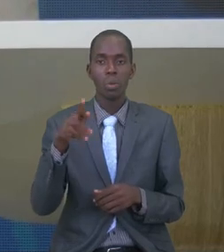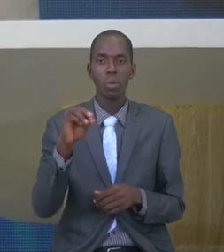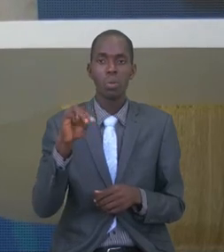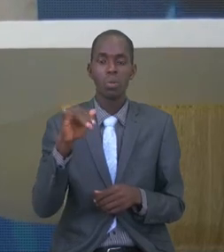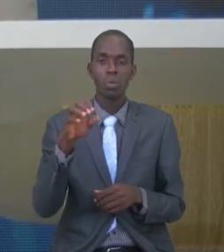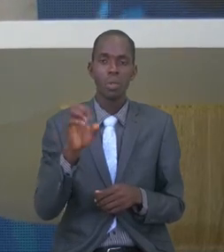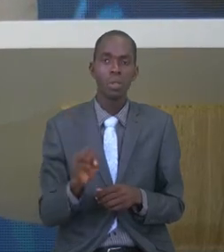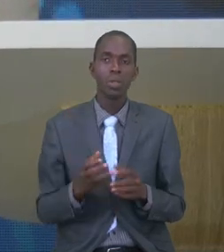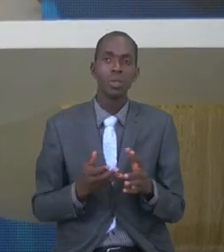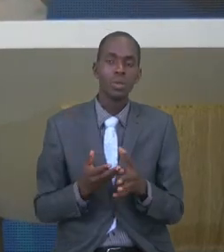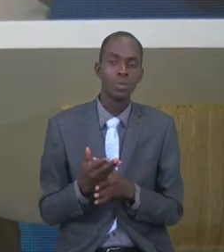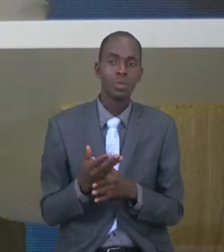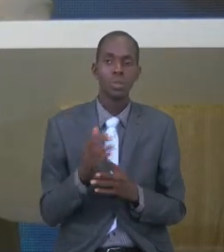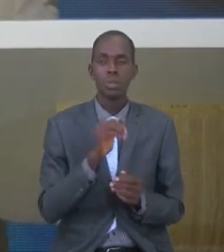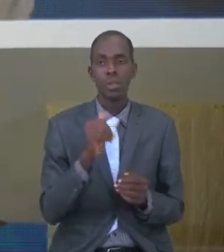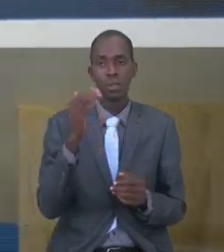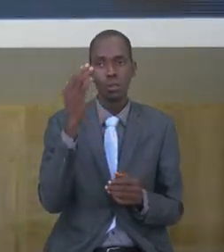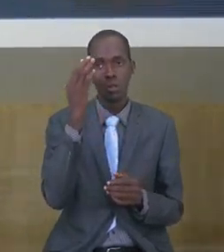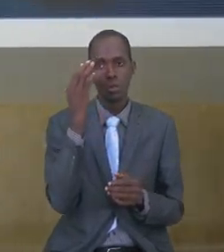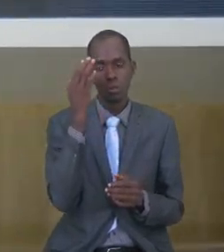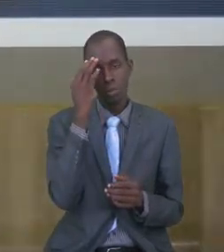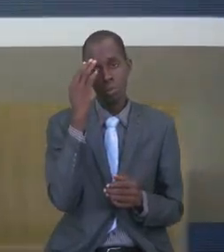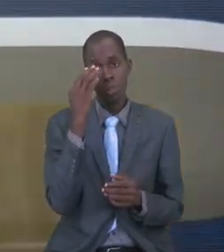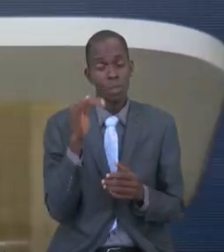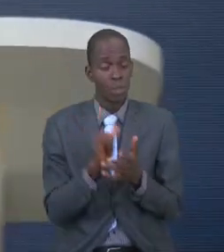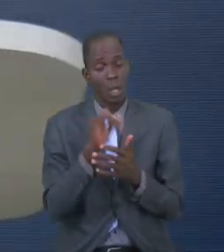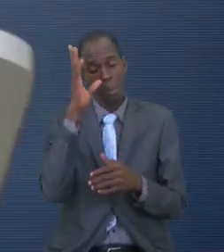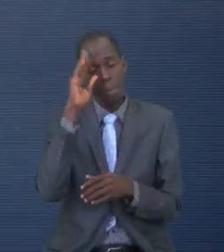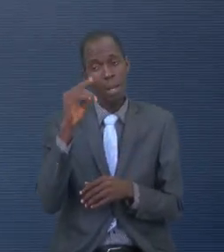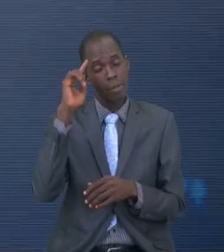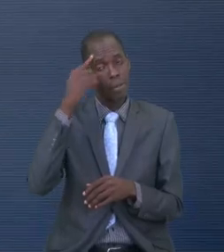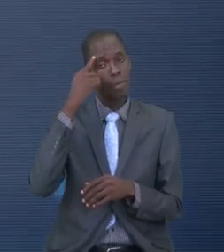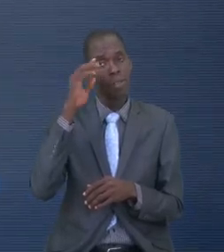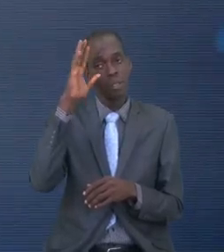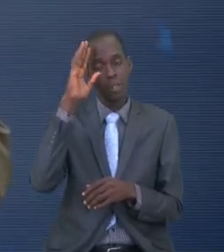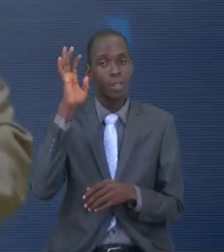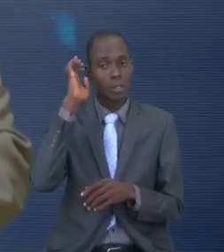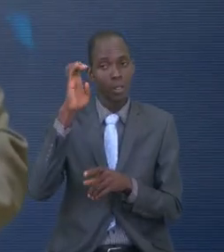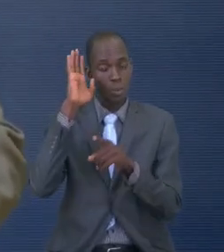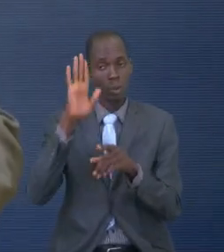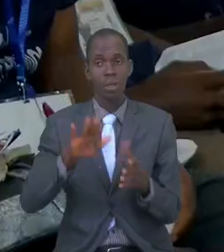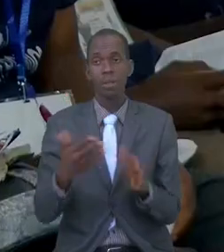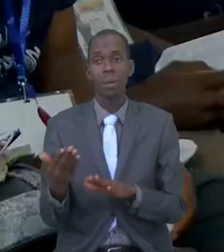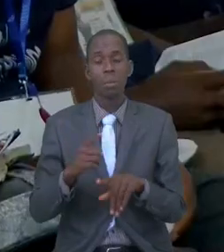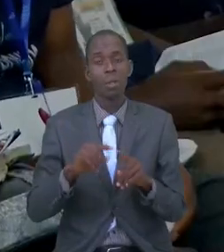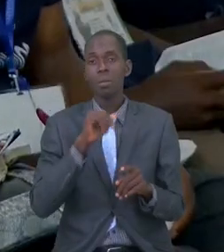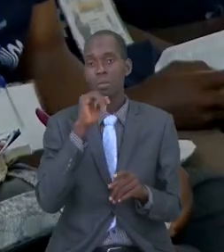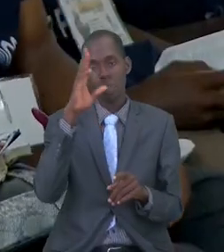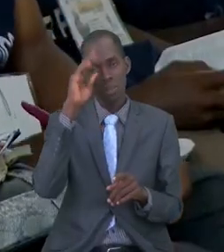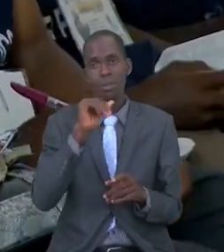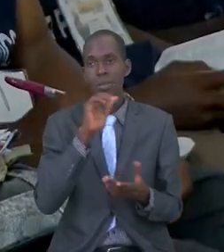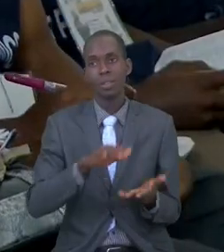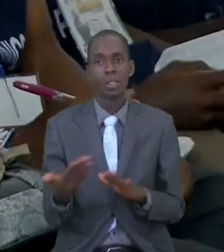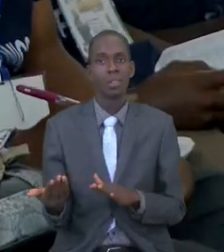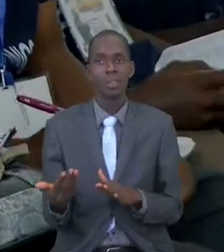no-death departure. He thought he would die. He didn't die. I want an amen. Amen.